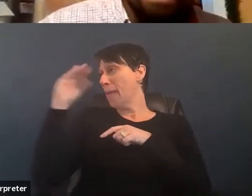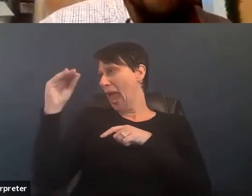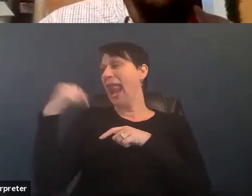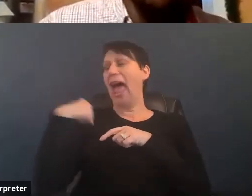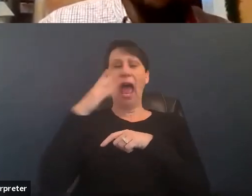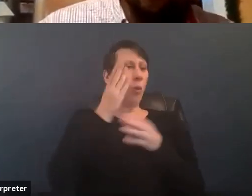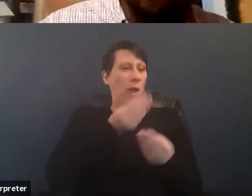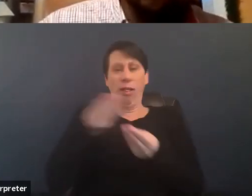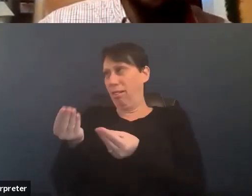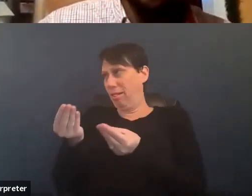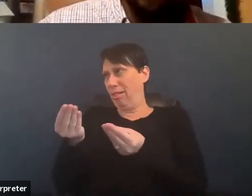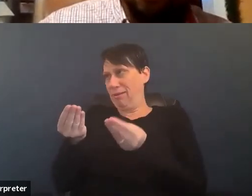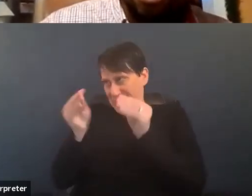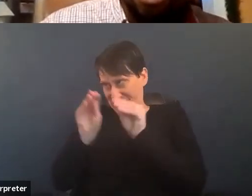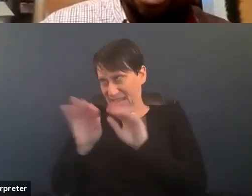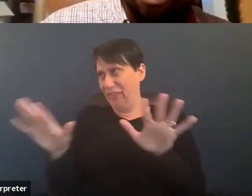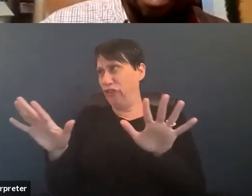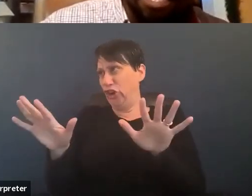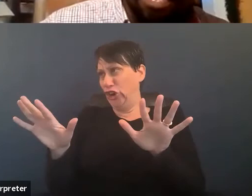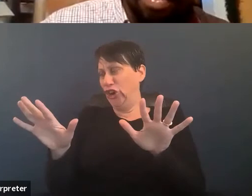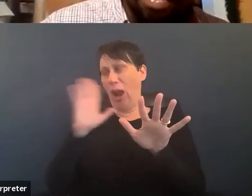good. That's great.